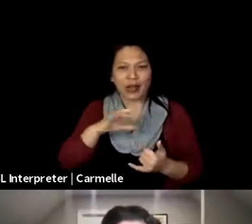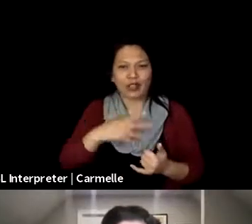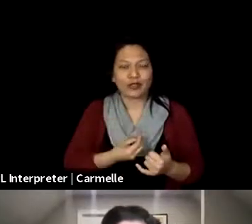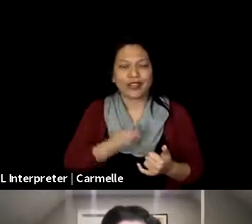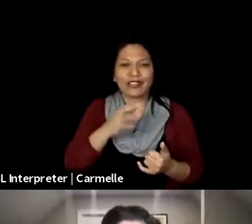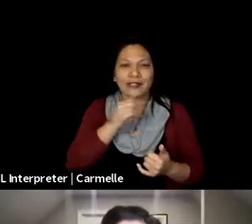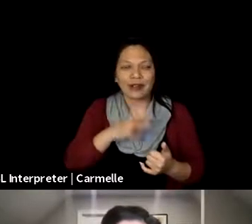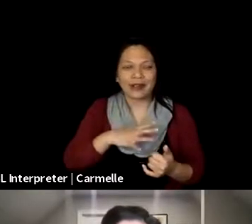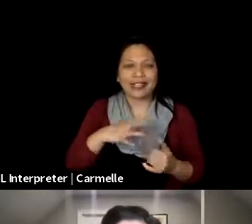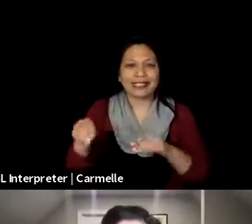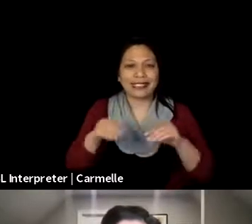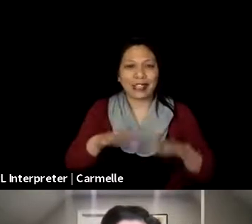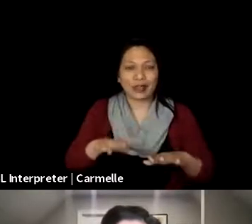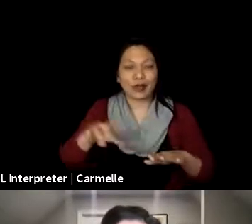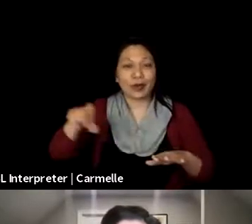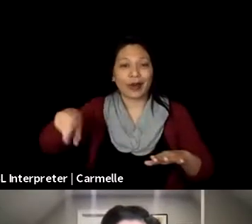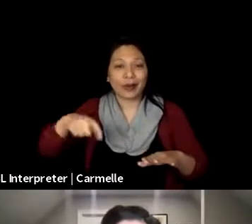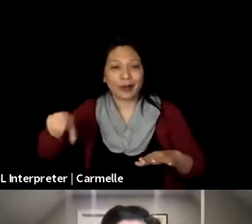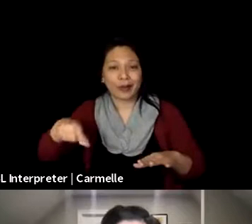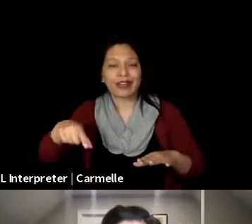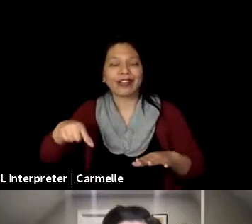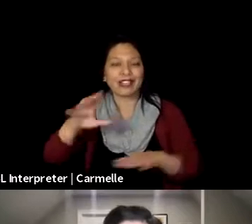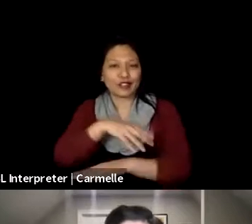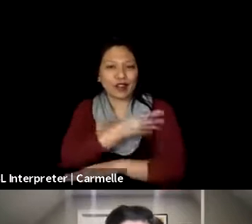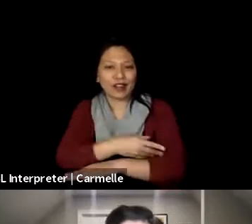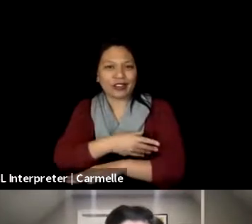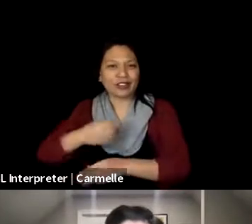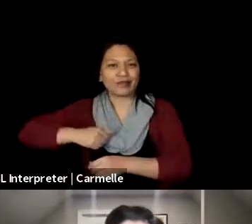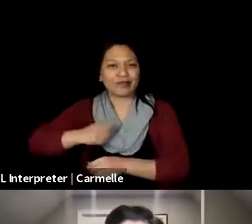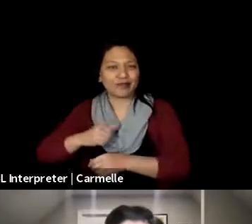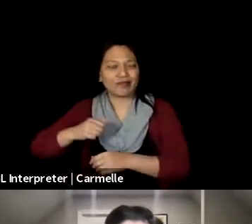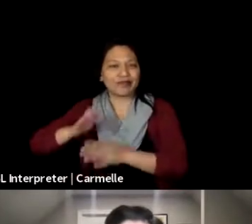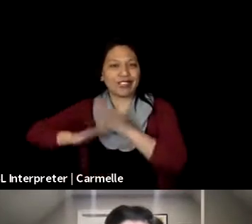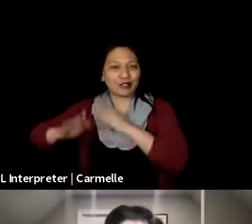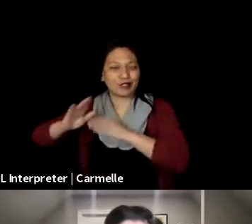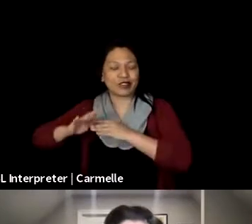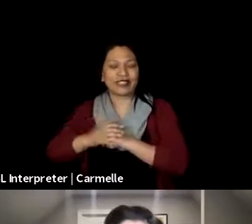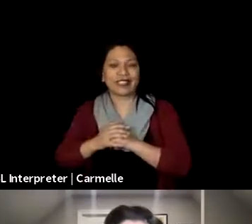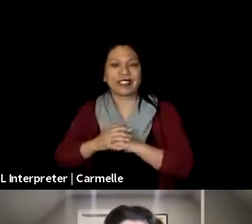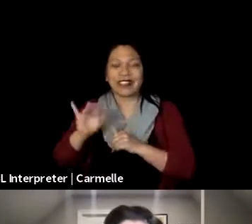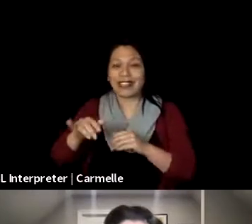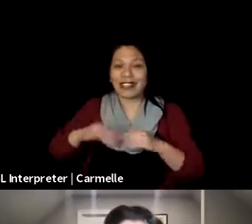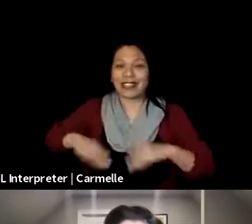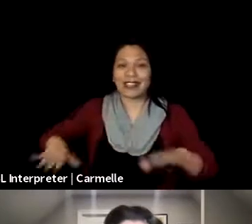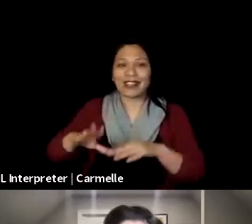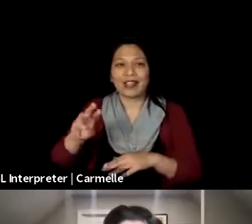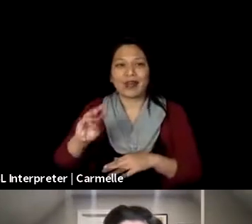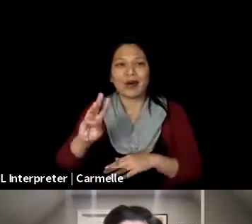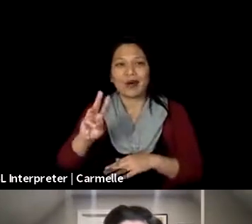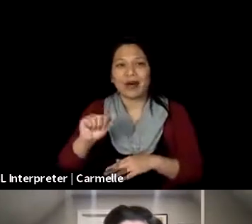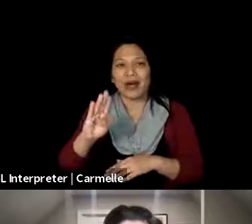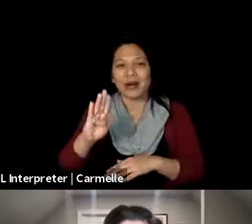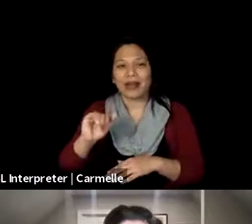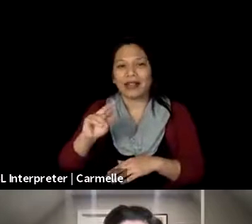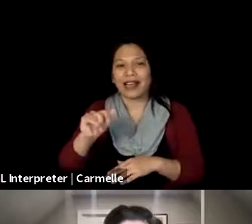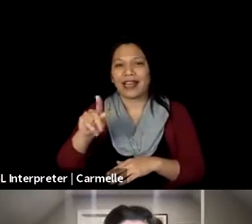settler of Quebecois and Scottish ancestry who's presently sitting on the ancestral land of the Wabanaki people in